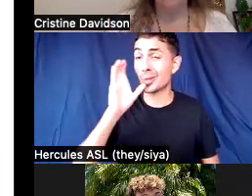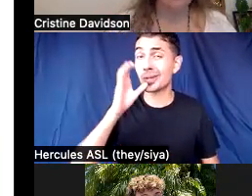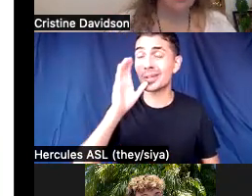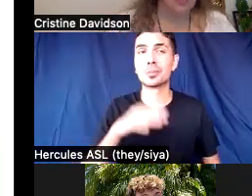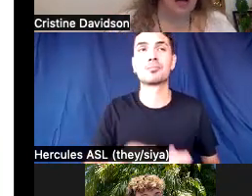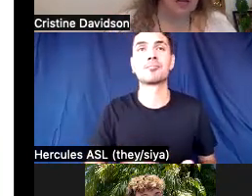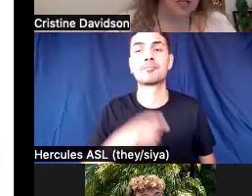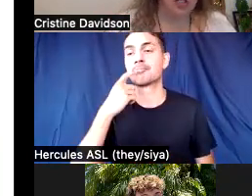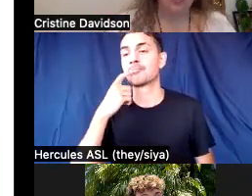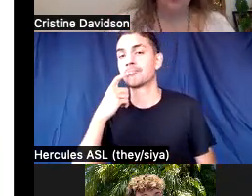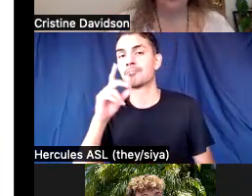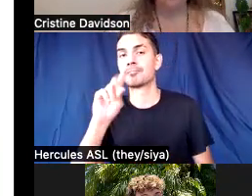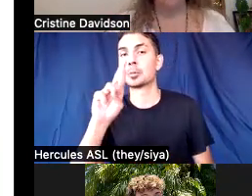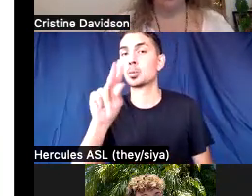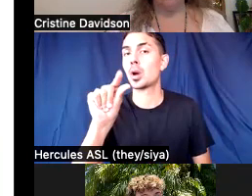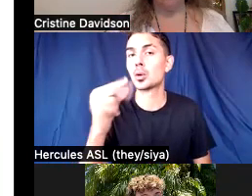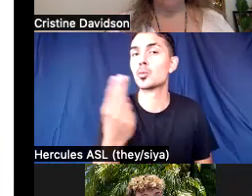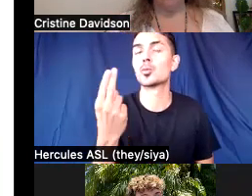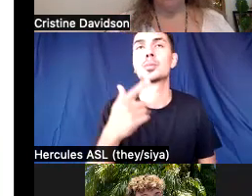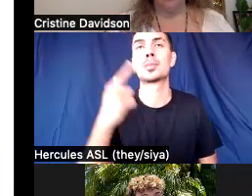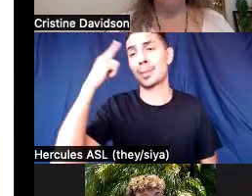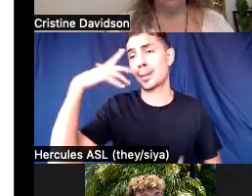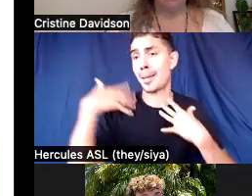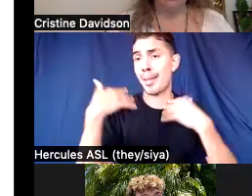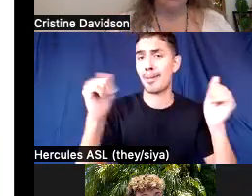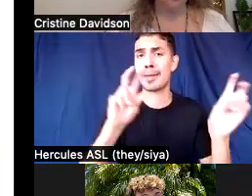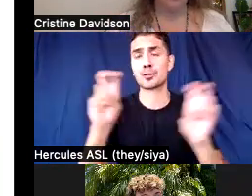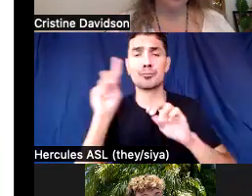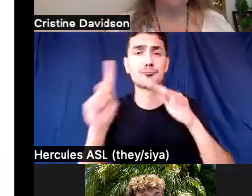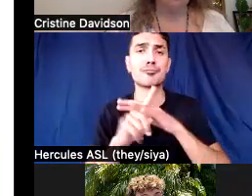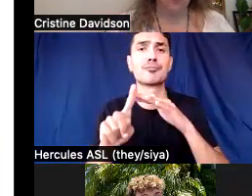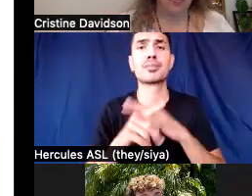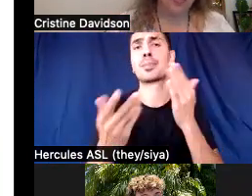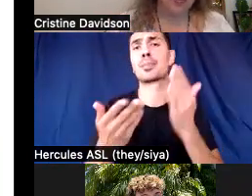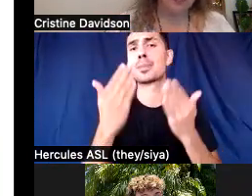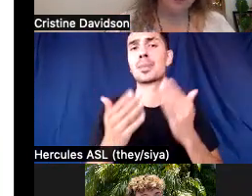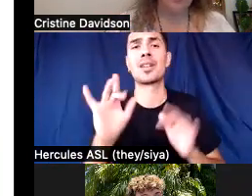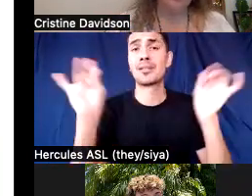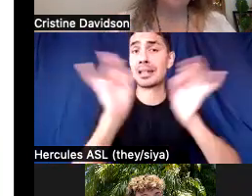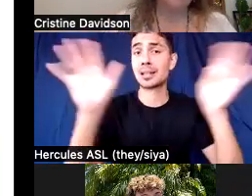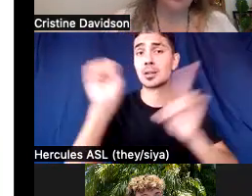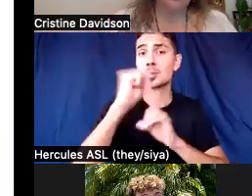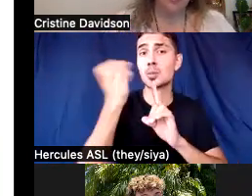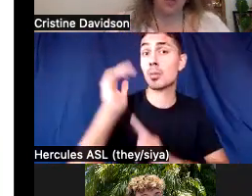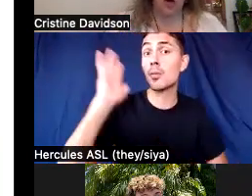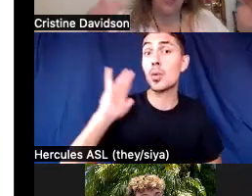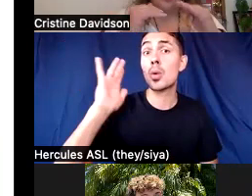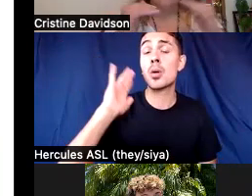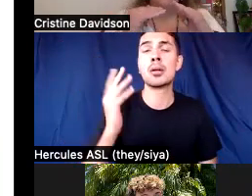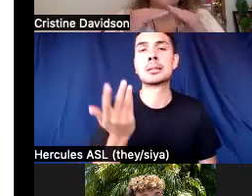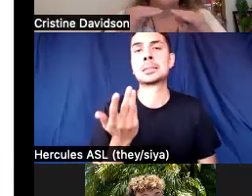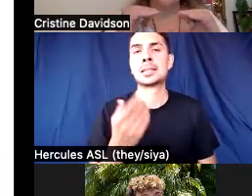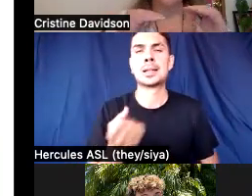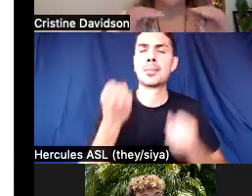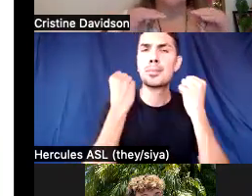We may have some mental health issues. We may have been in violent situations before. So there's a lot of